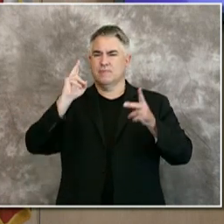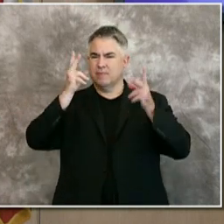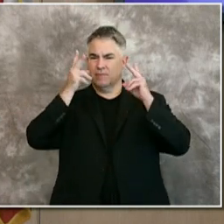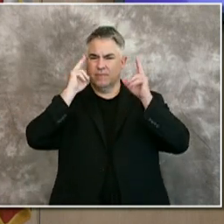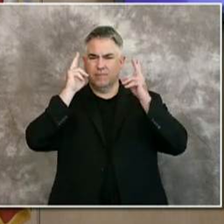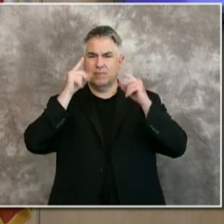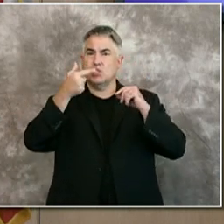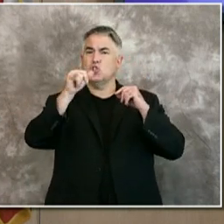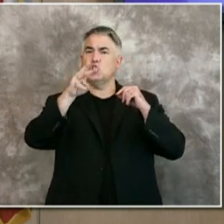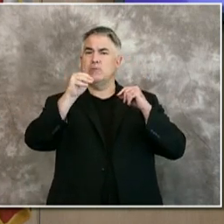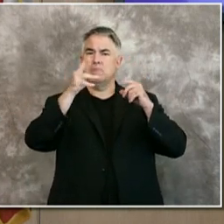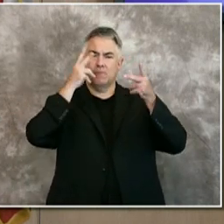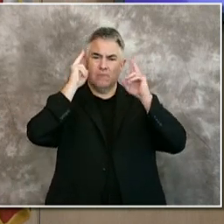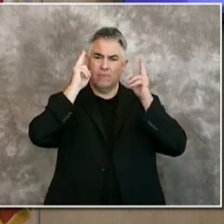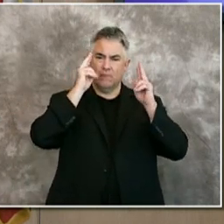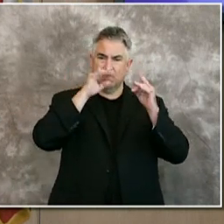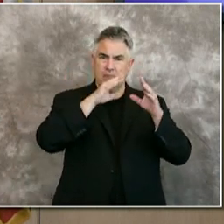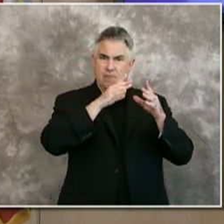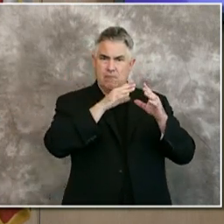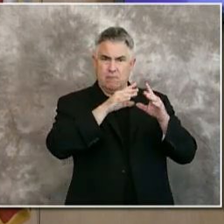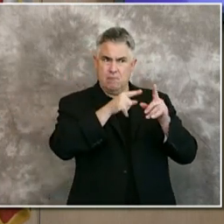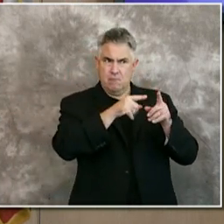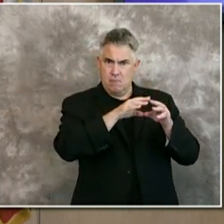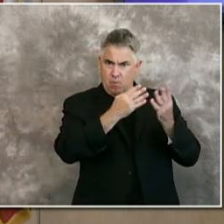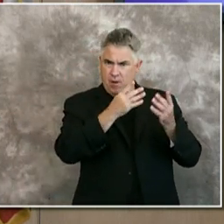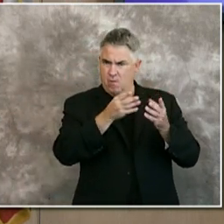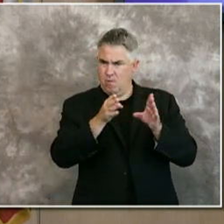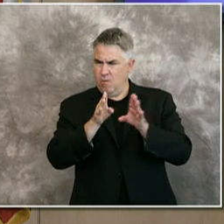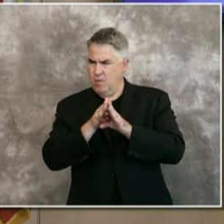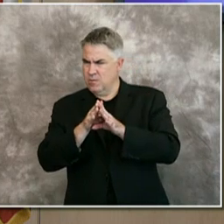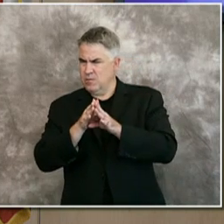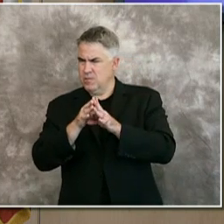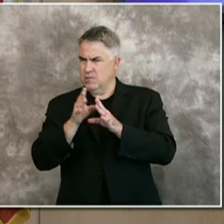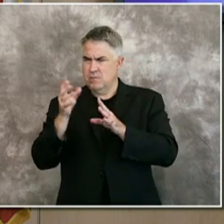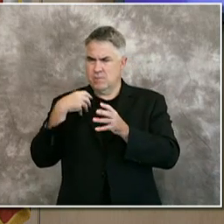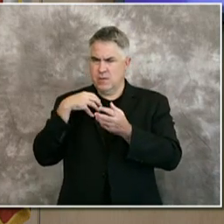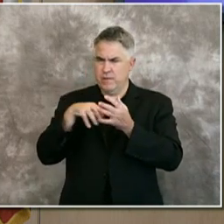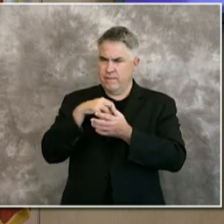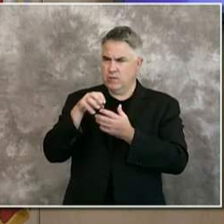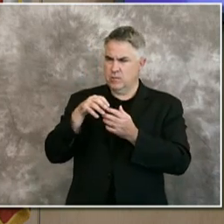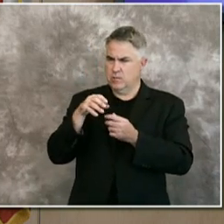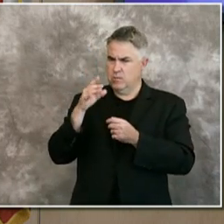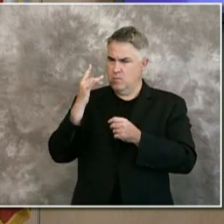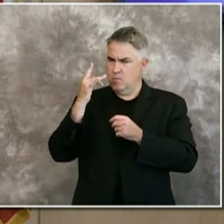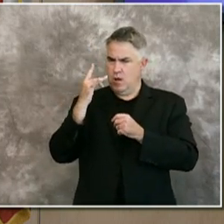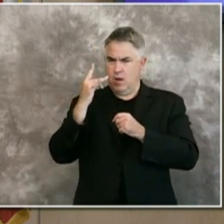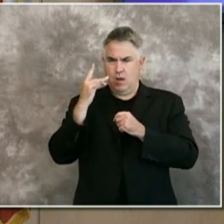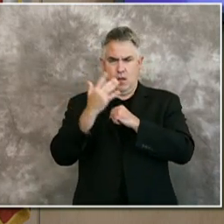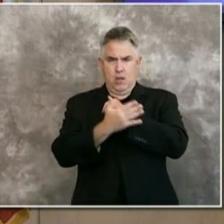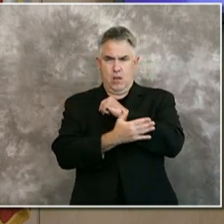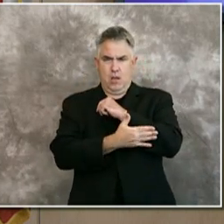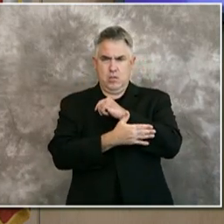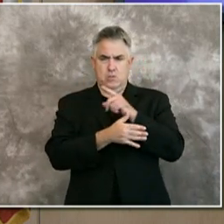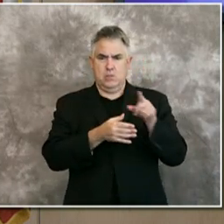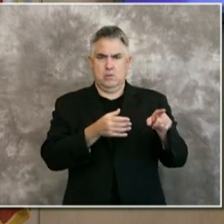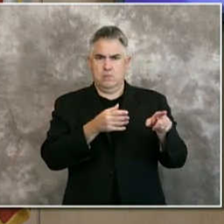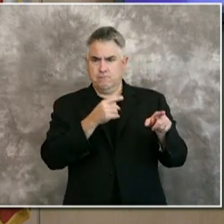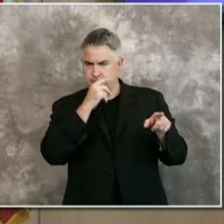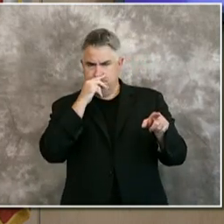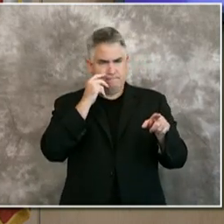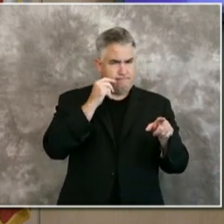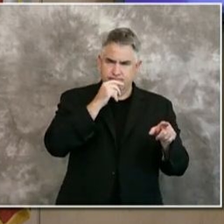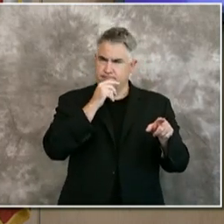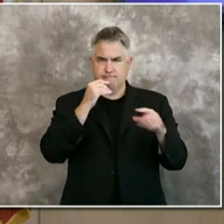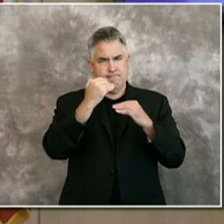And I know it's not part of the state's guidance, but could you perhaps explain why the county isn't taking any action further to restrict any of these